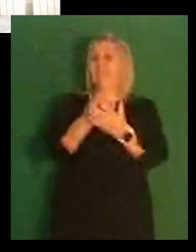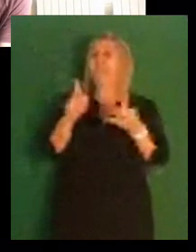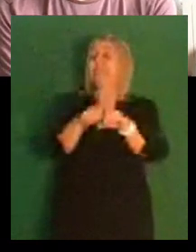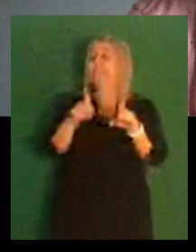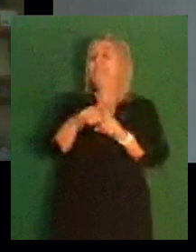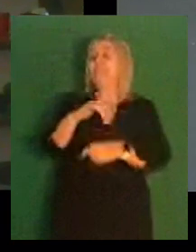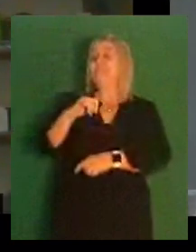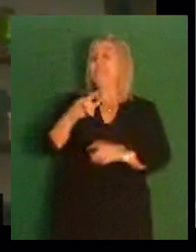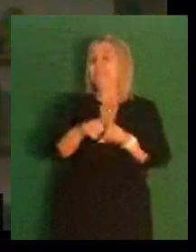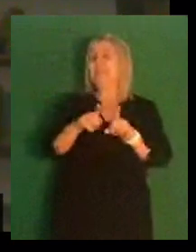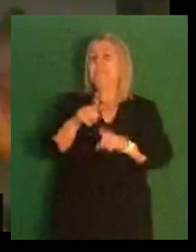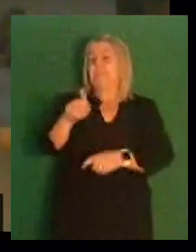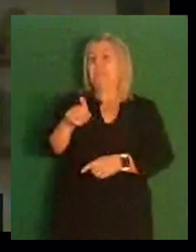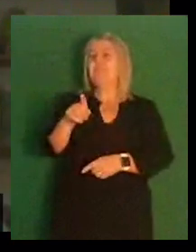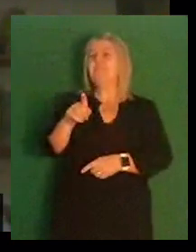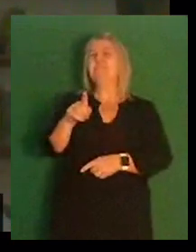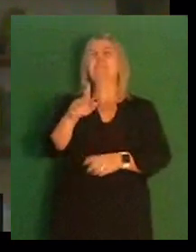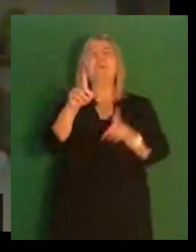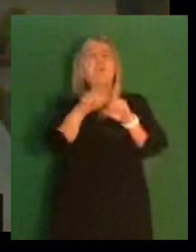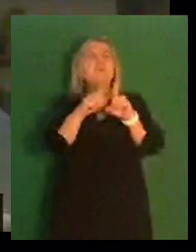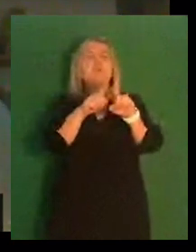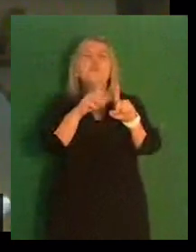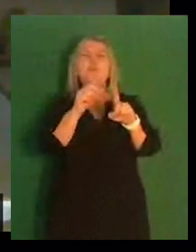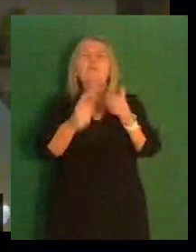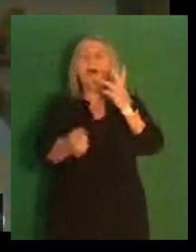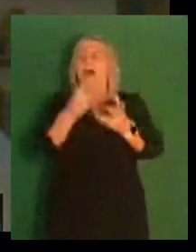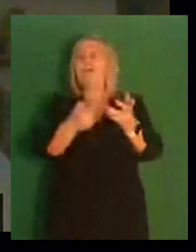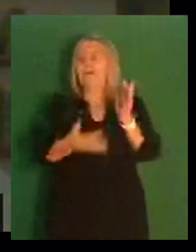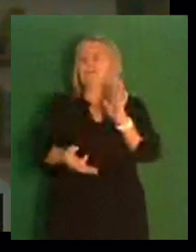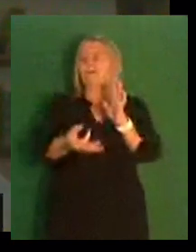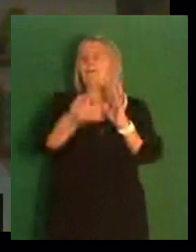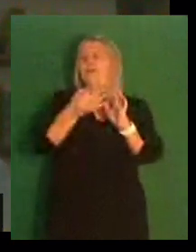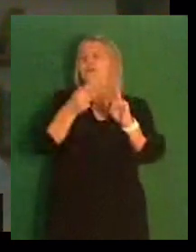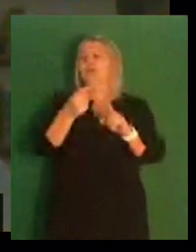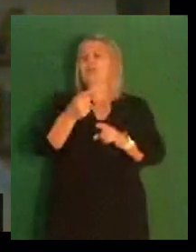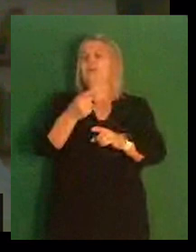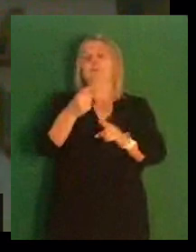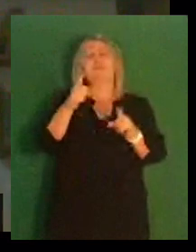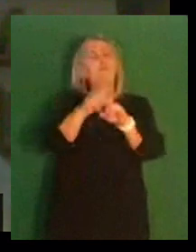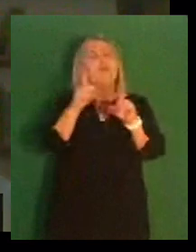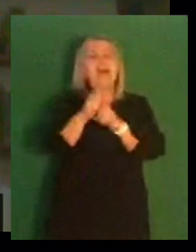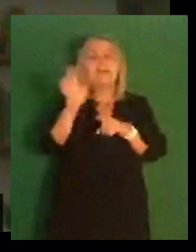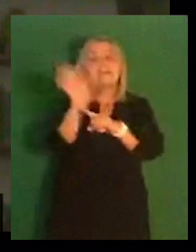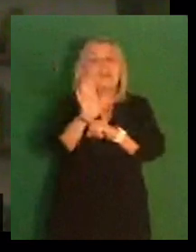there was also a kind of side question about the like the film classification board. So